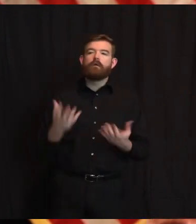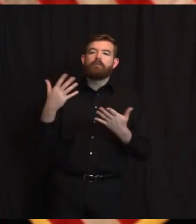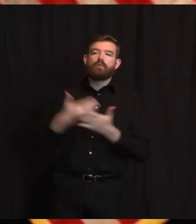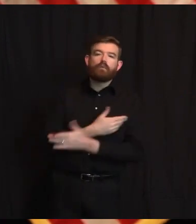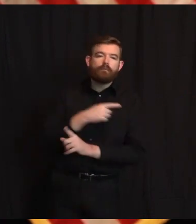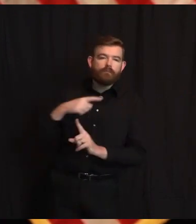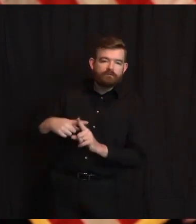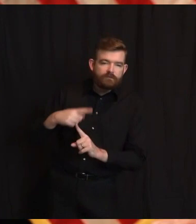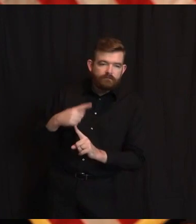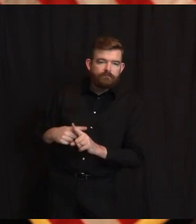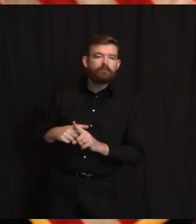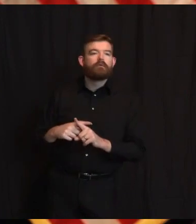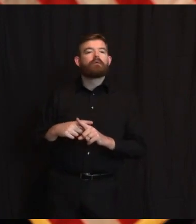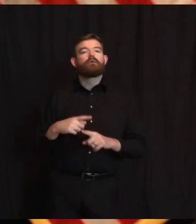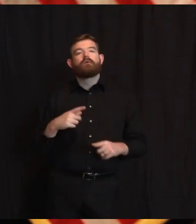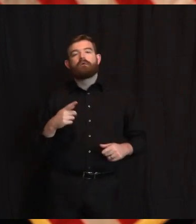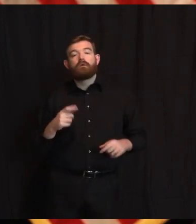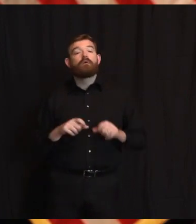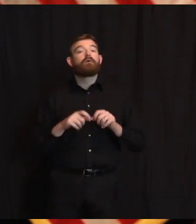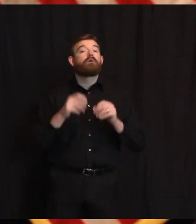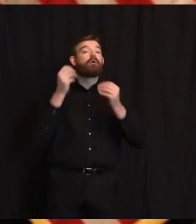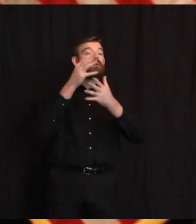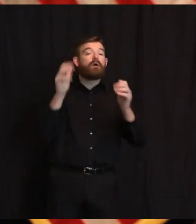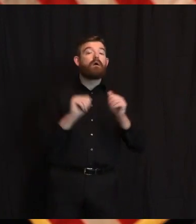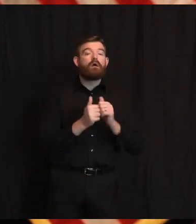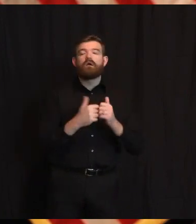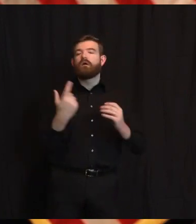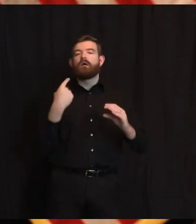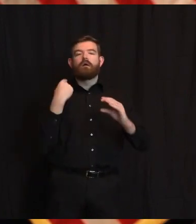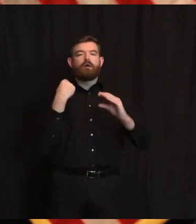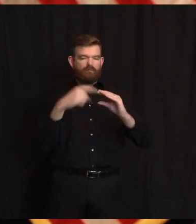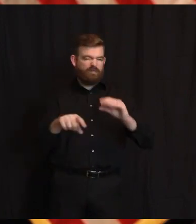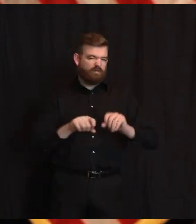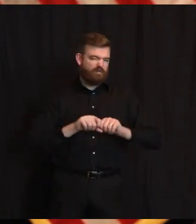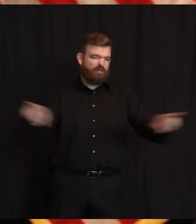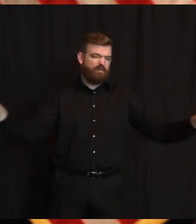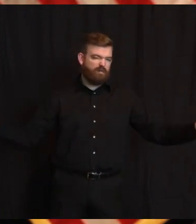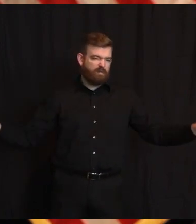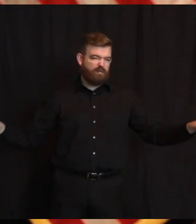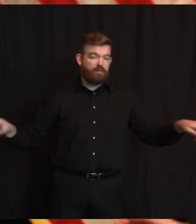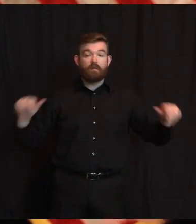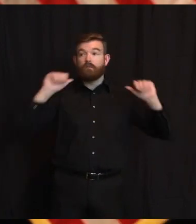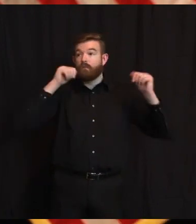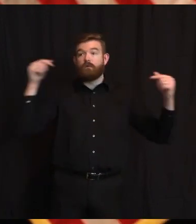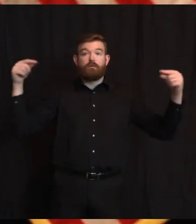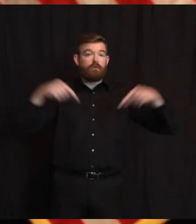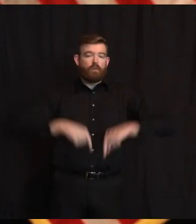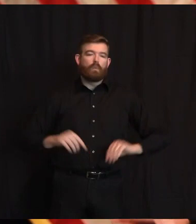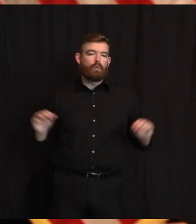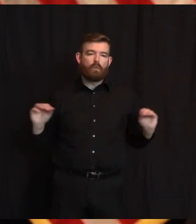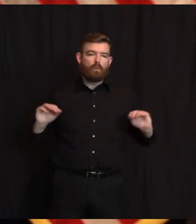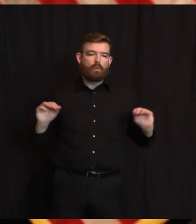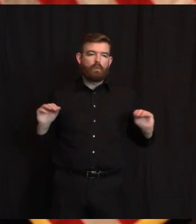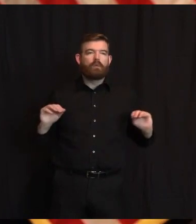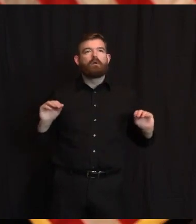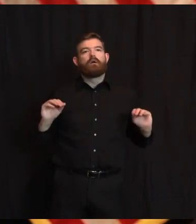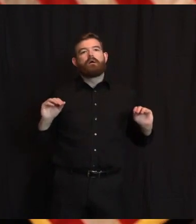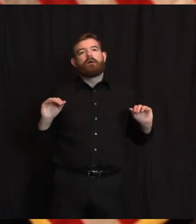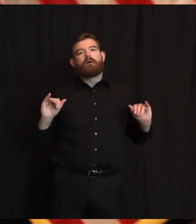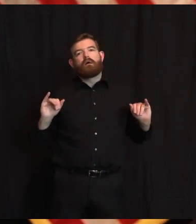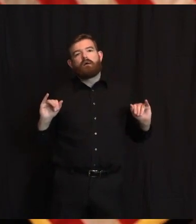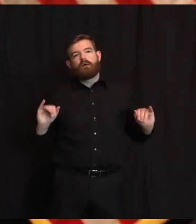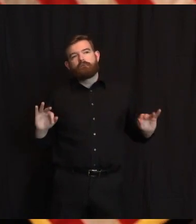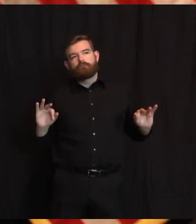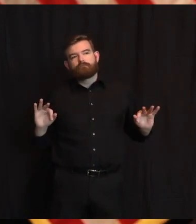that by paper or electronically, and we will not be together tomorrow unless, and I say Judy, Pat, and I will reserve